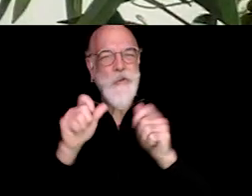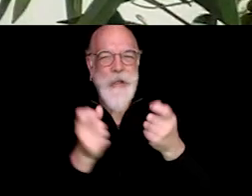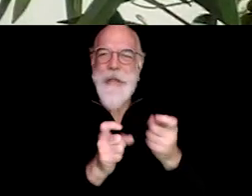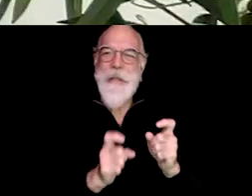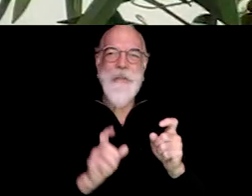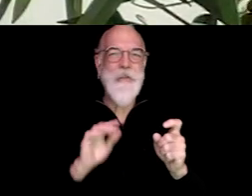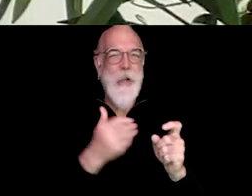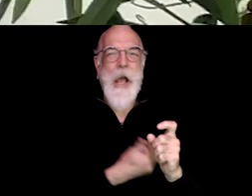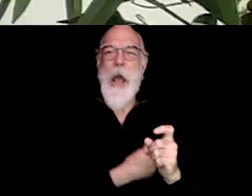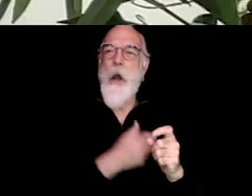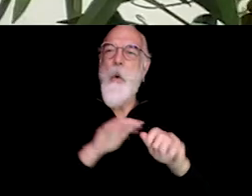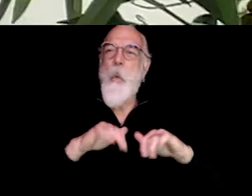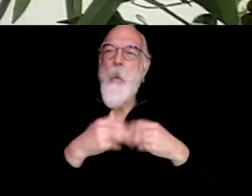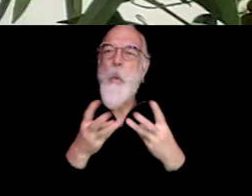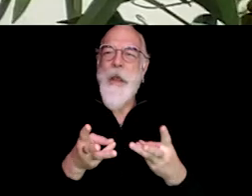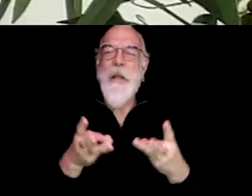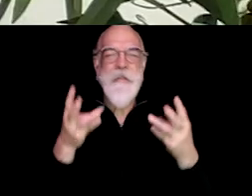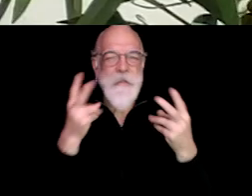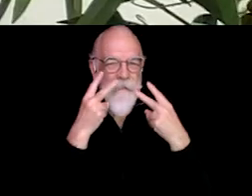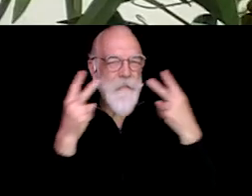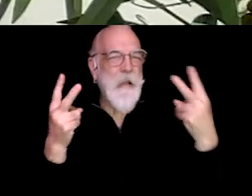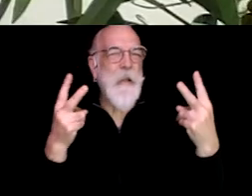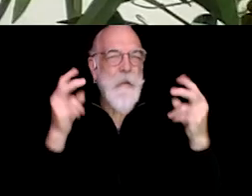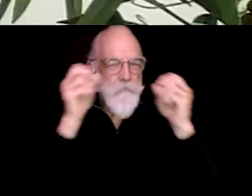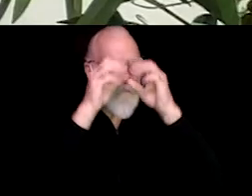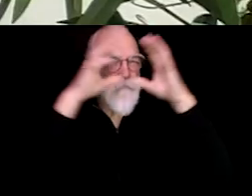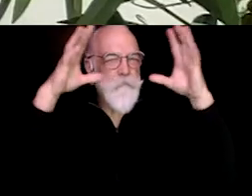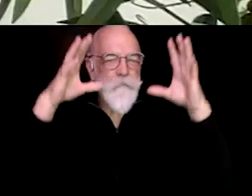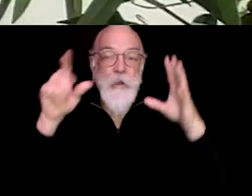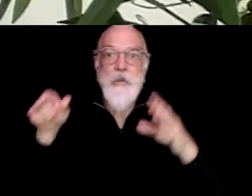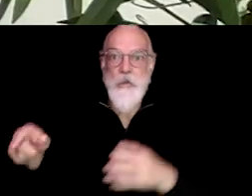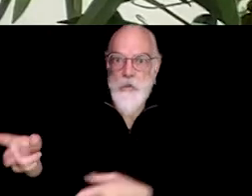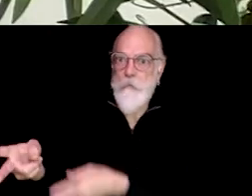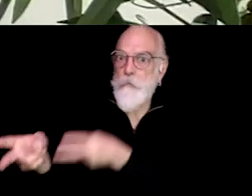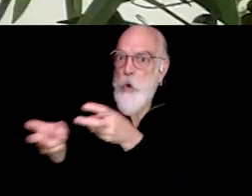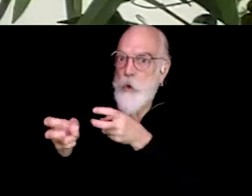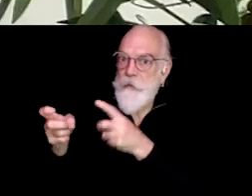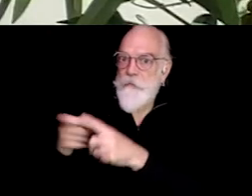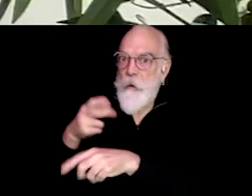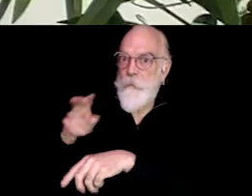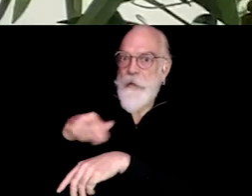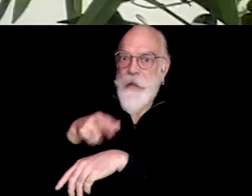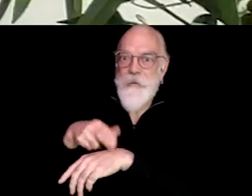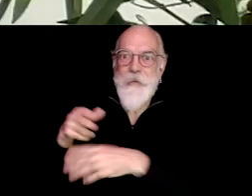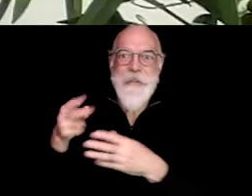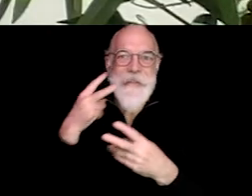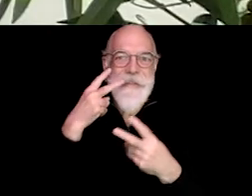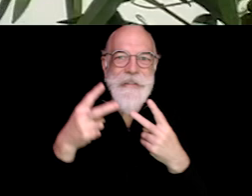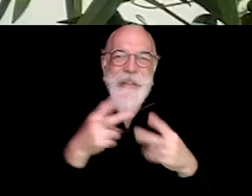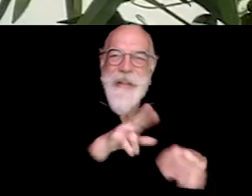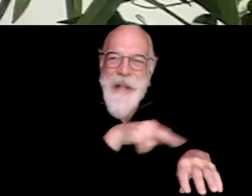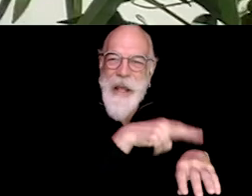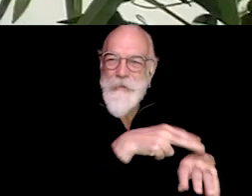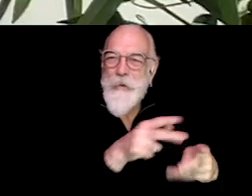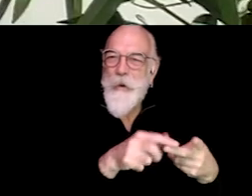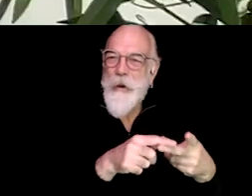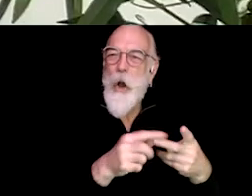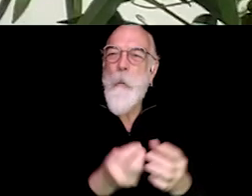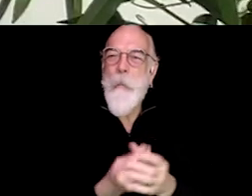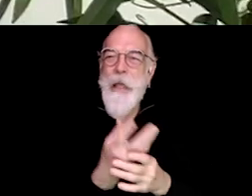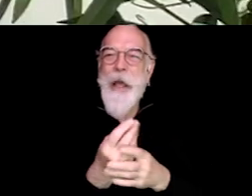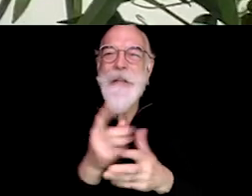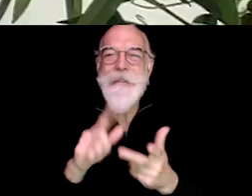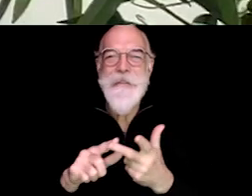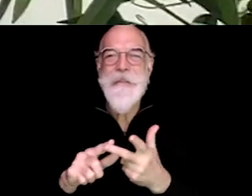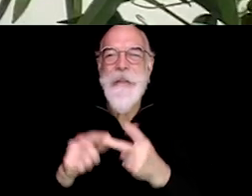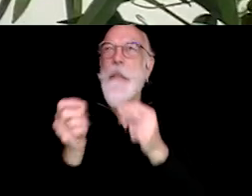verse and prose, Hogan draws on native ways of seeing the biological, the botanical, the geological, and the cosmological